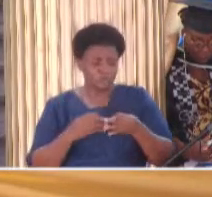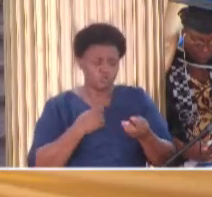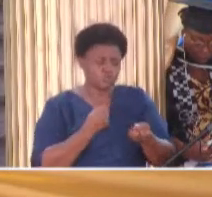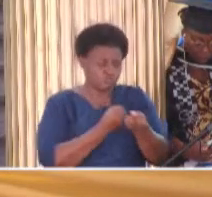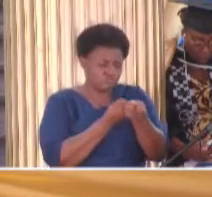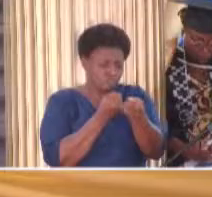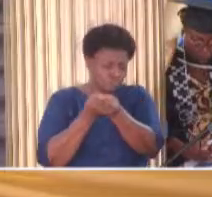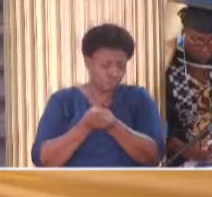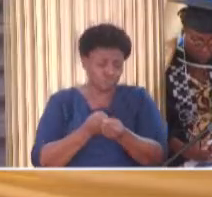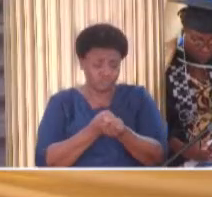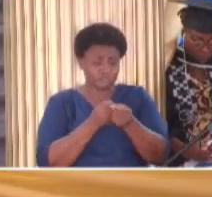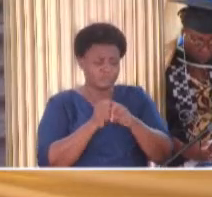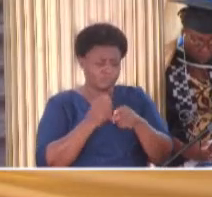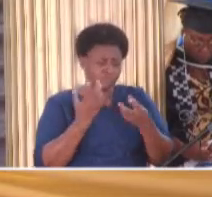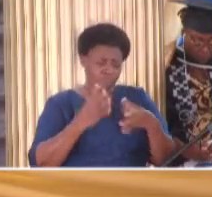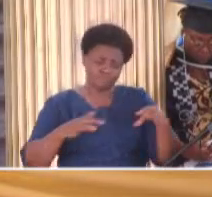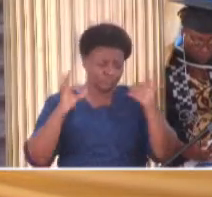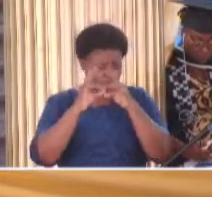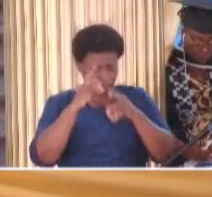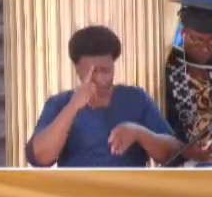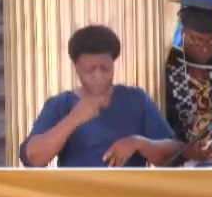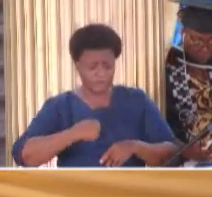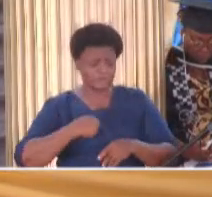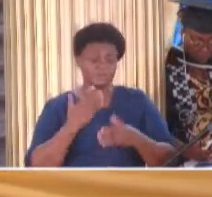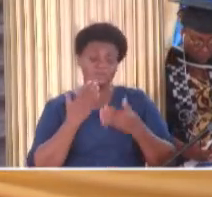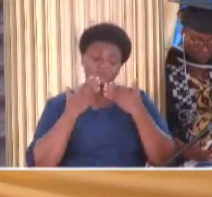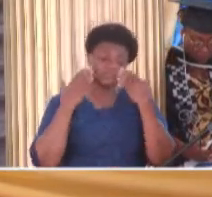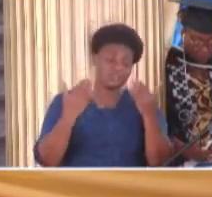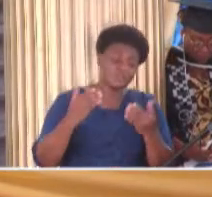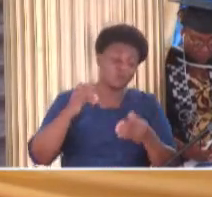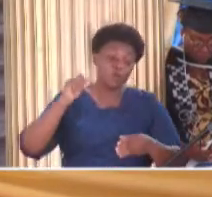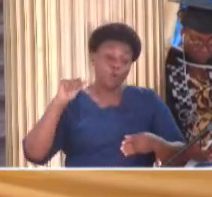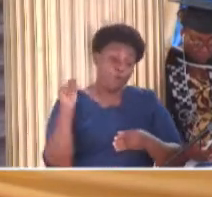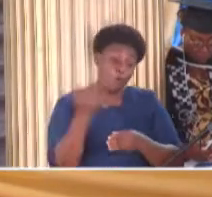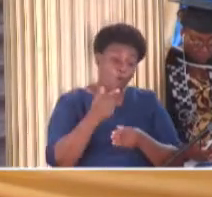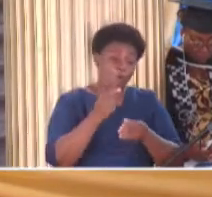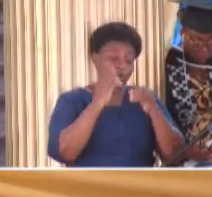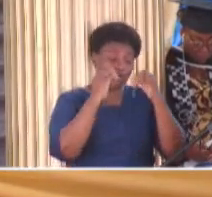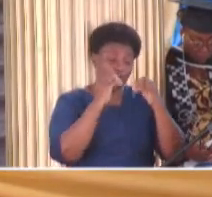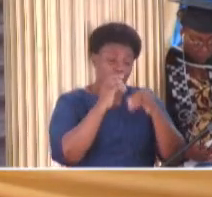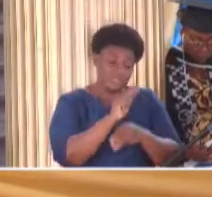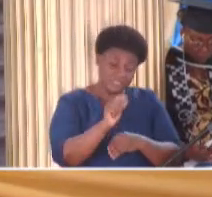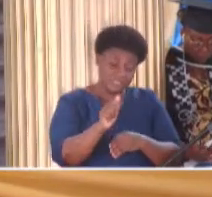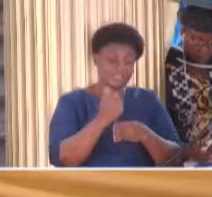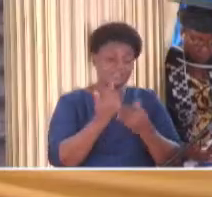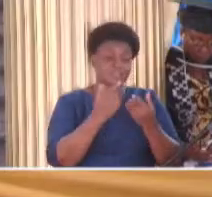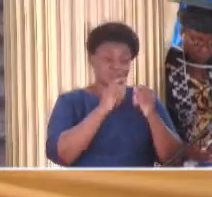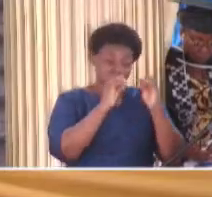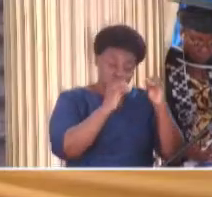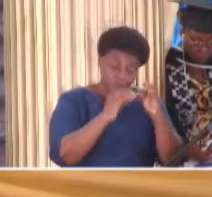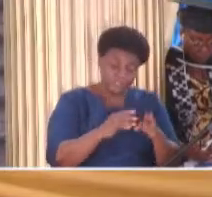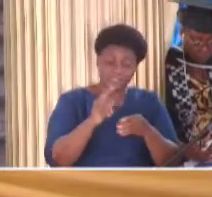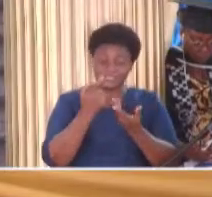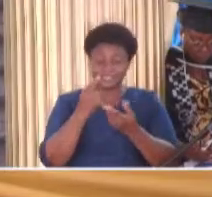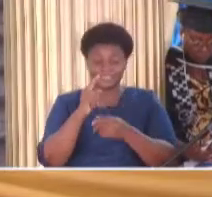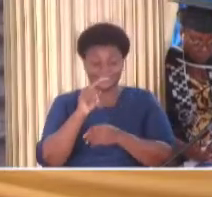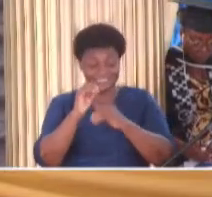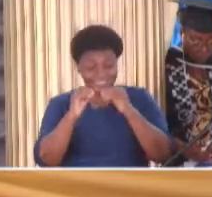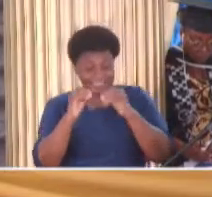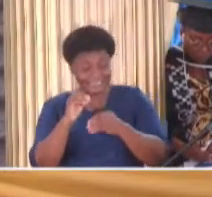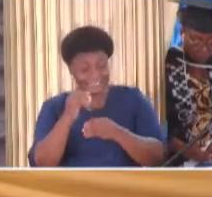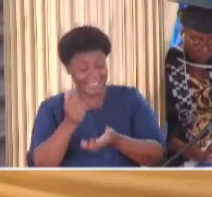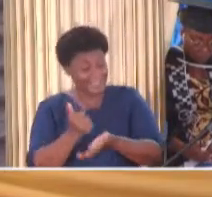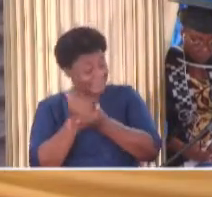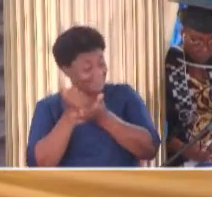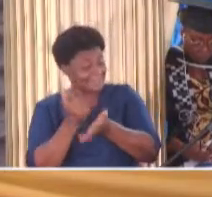this moment more meaningful. I would like to thank all tutors and teaching assistants that contributed their